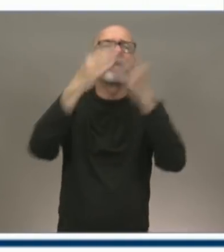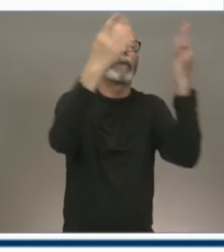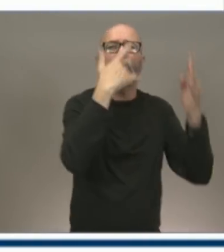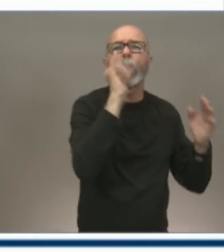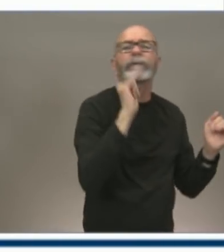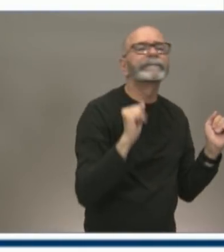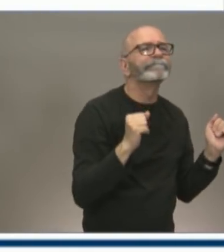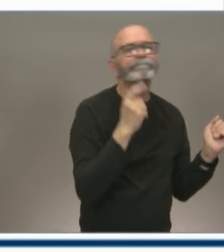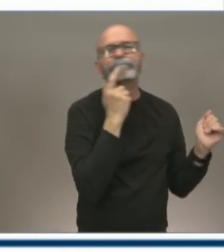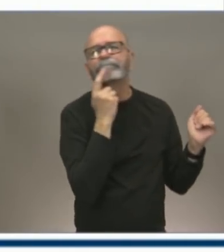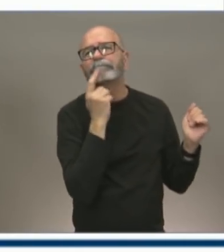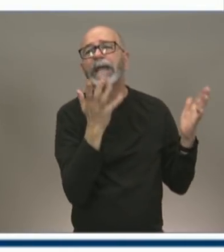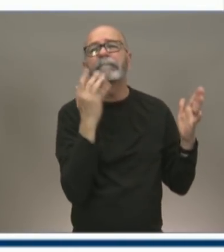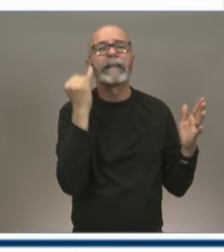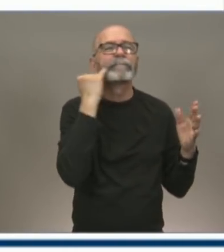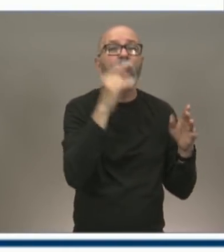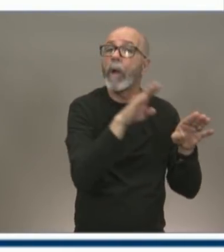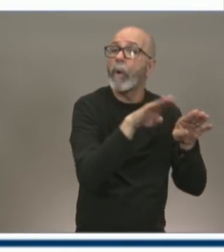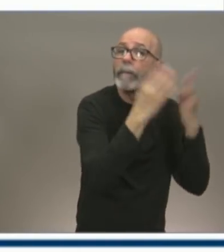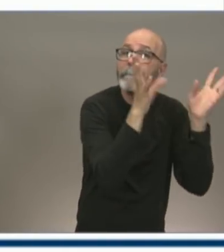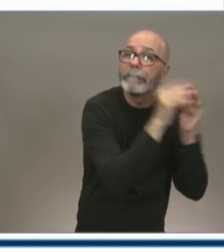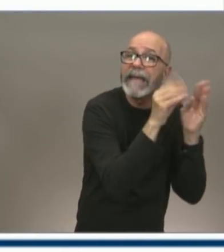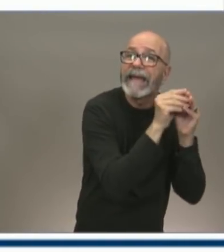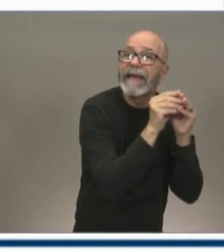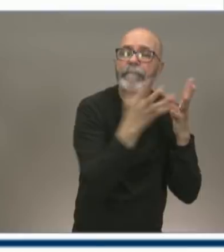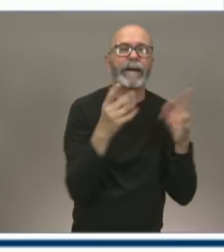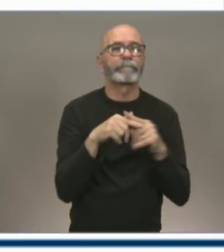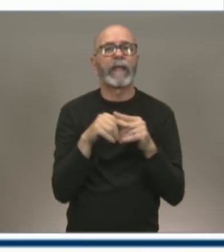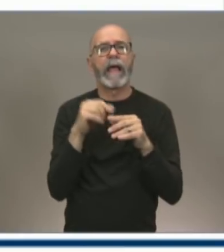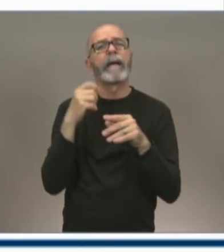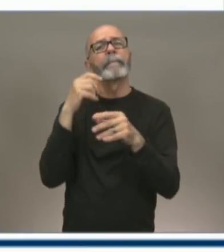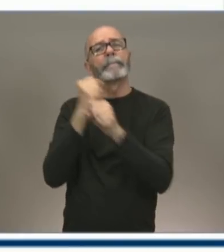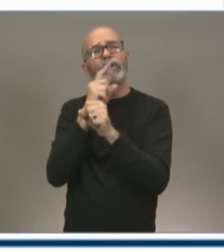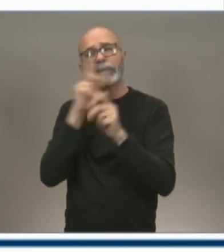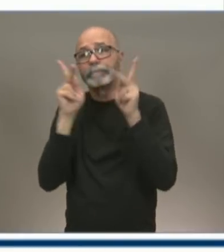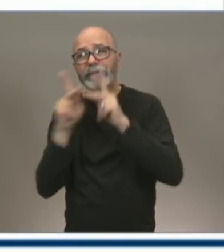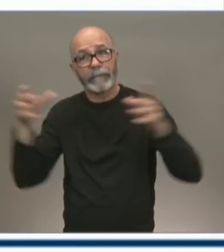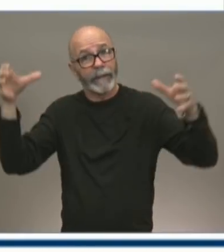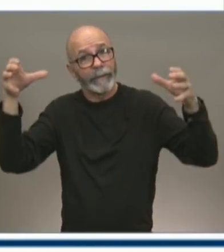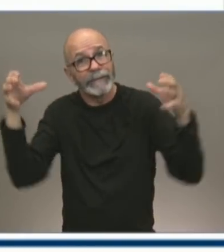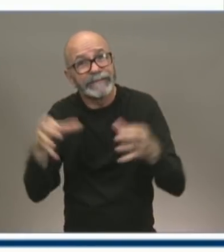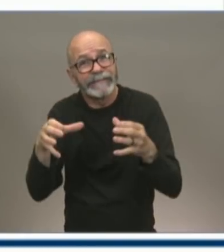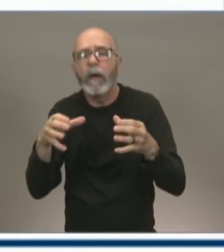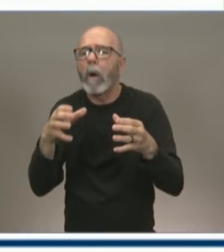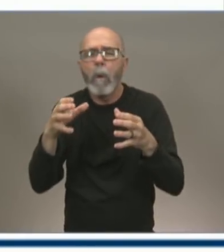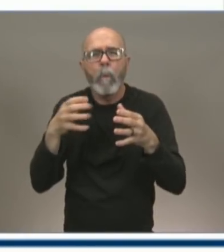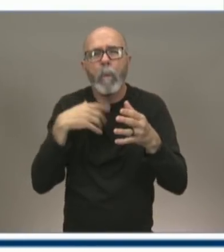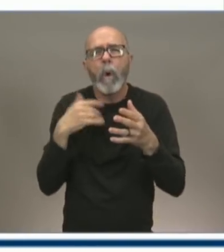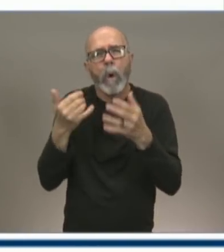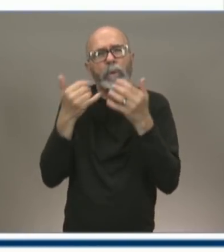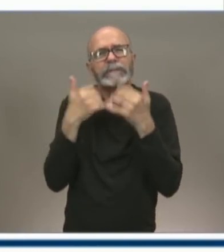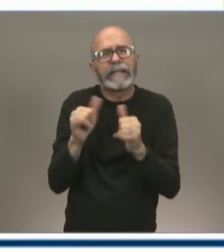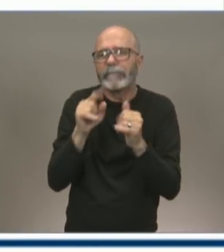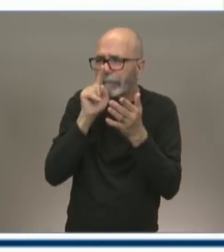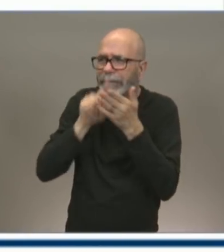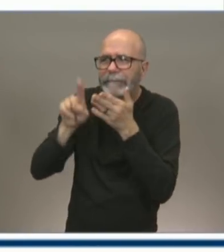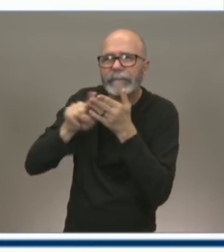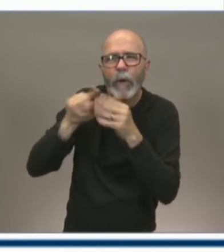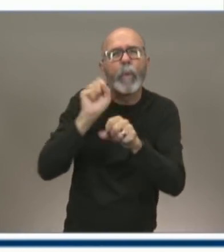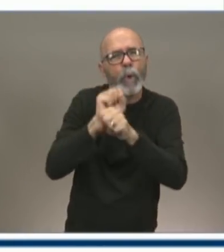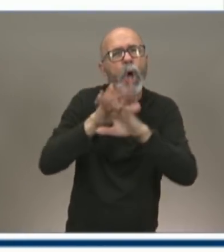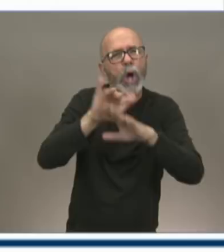meetings or ways that people get together for a range of purposes. But our approach to this is always slow and